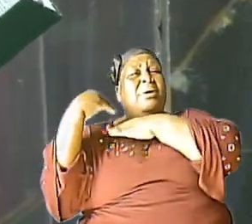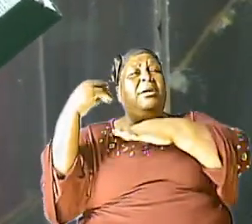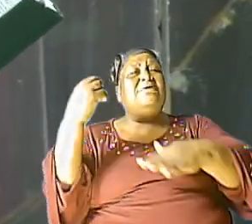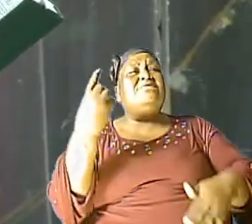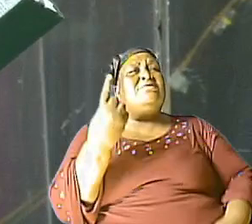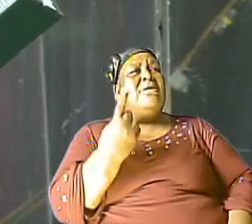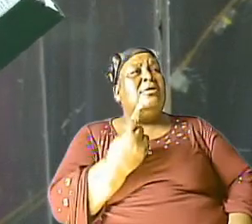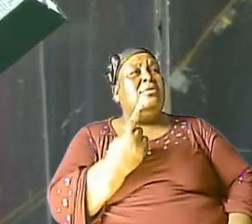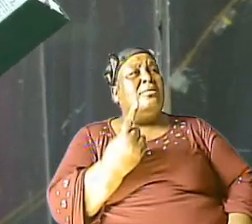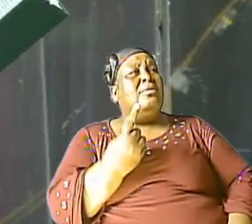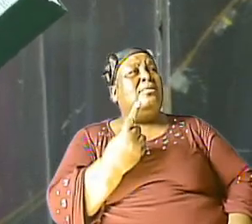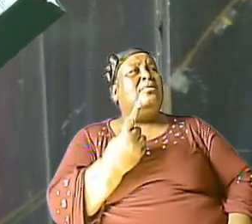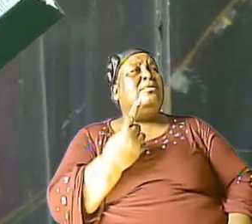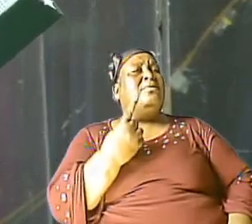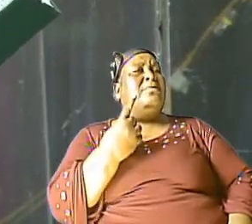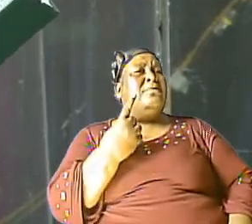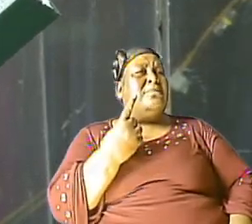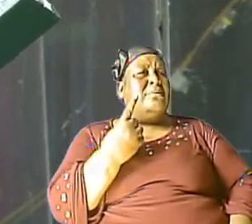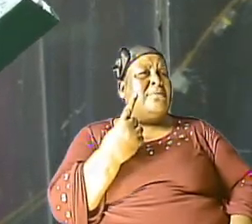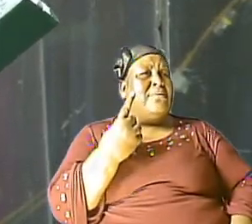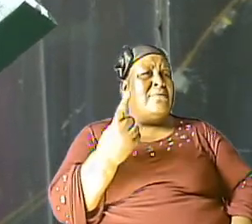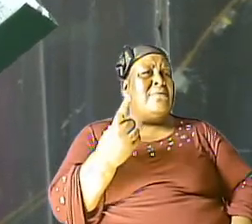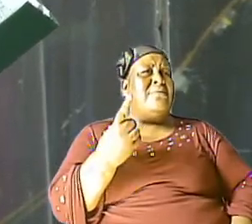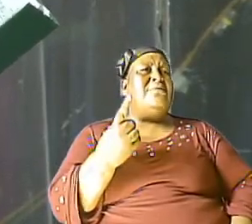bear burdens alone.